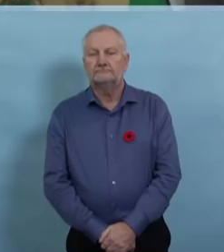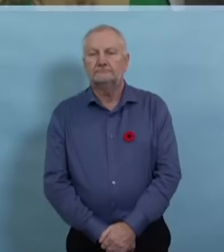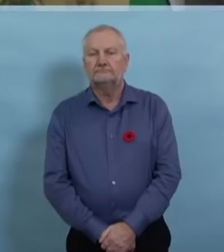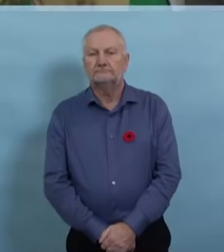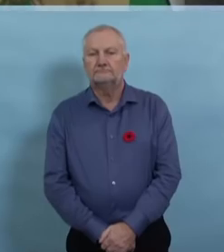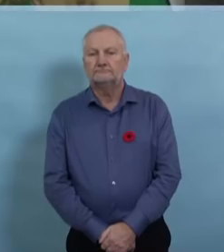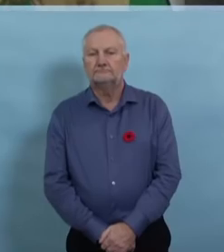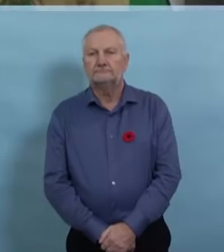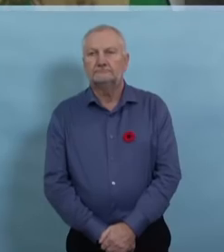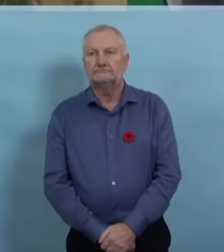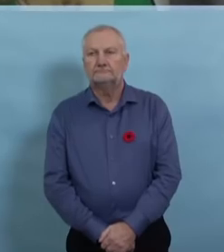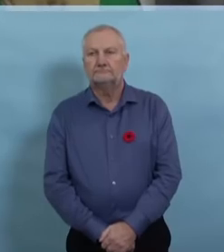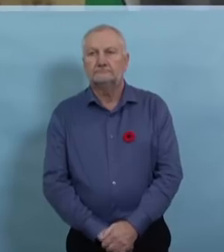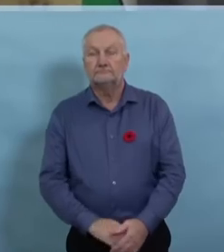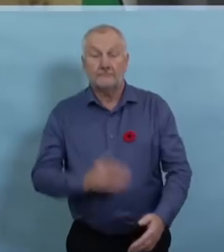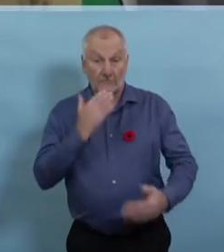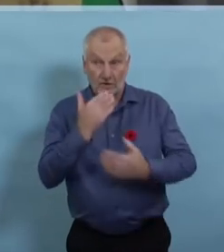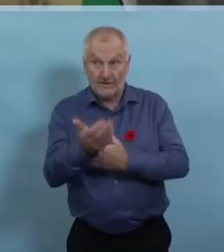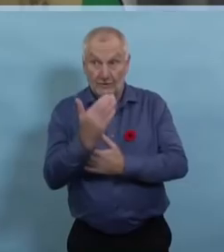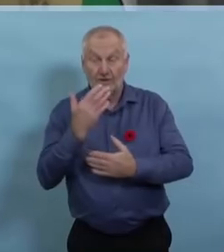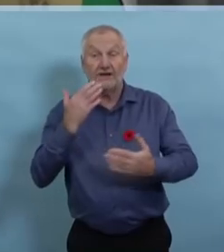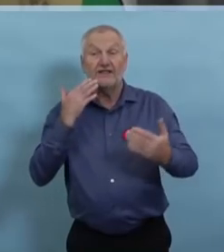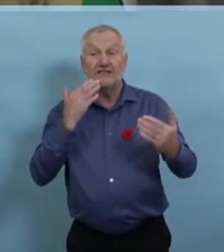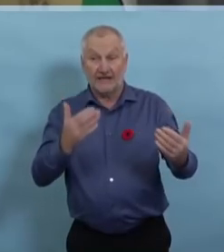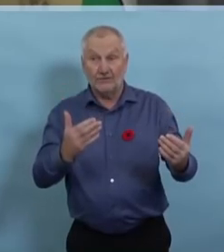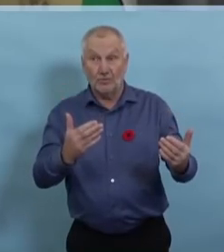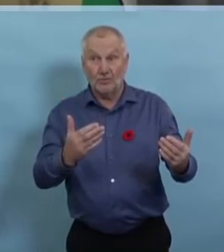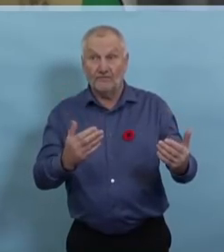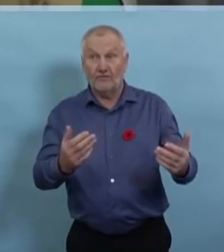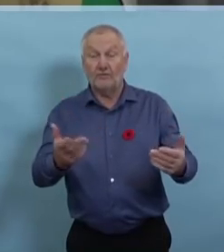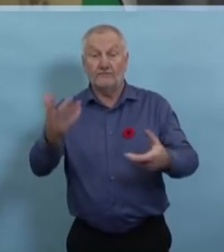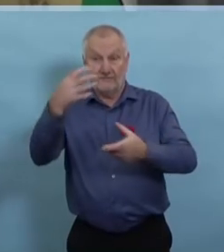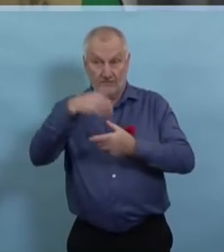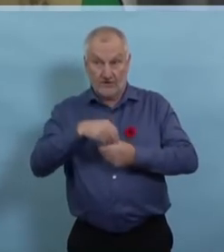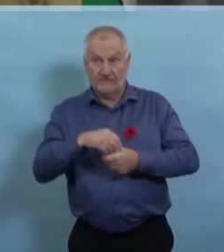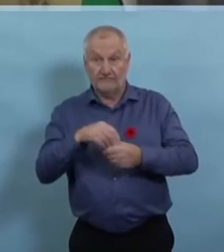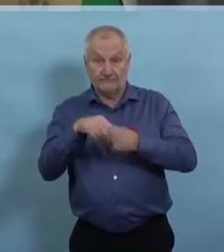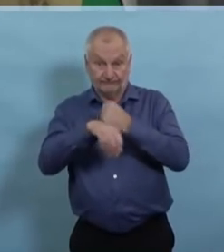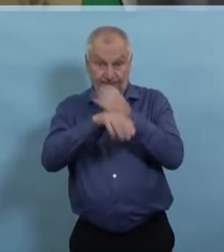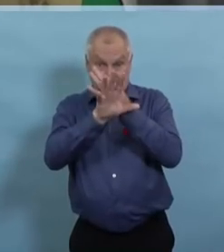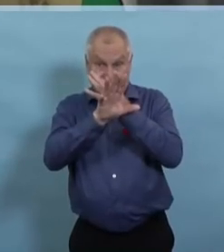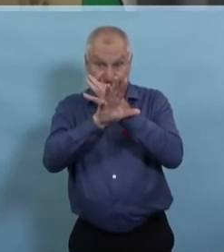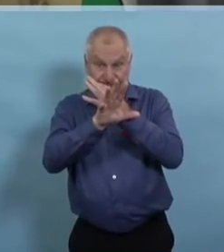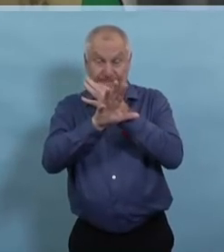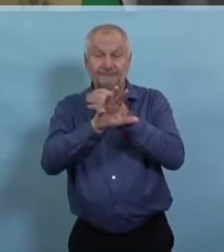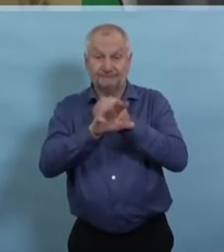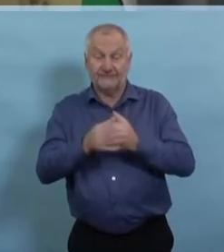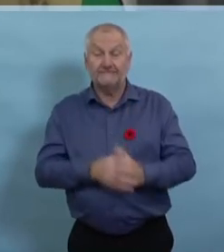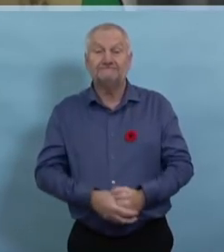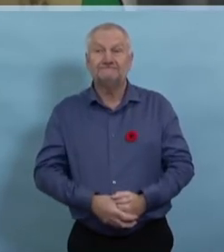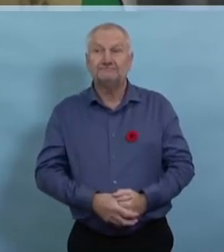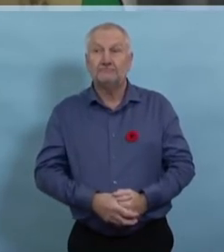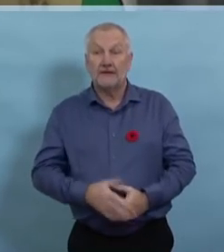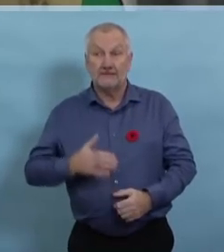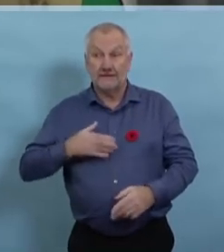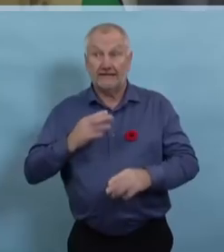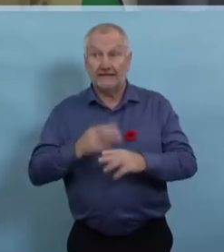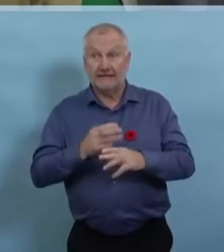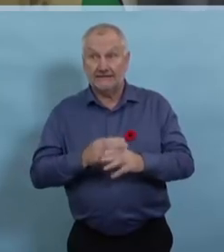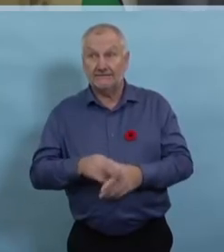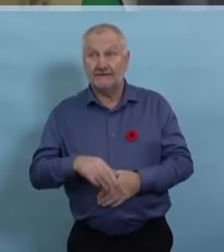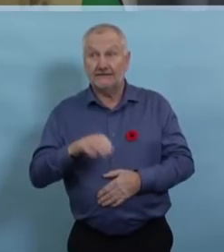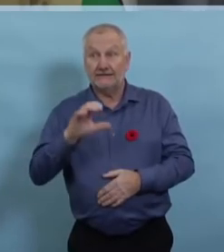Good morning, and thank you for joining us in the virtual format that you are joining us. My name is Kelvin Goertzen, Manitoba's